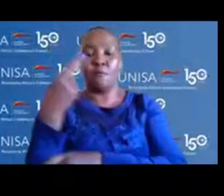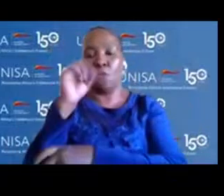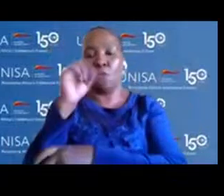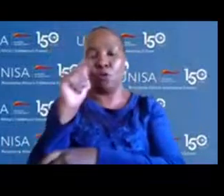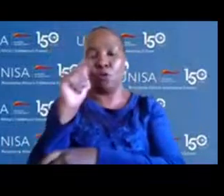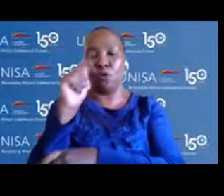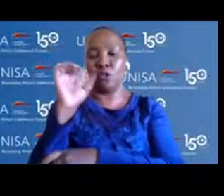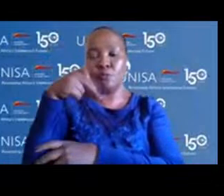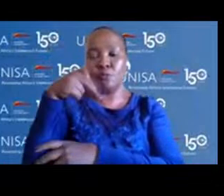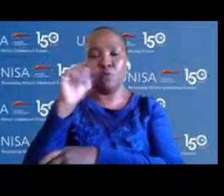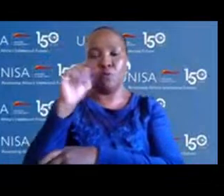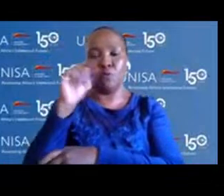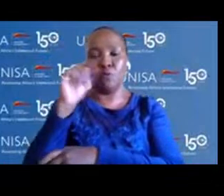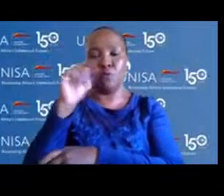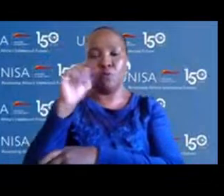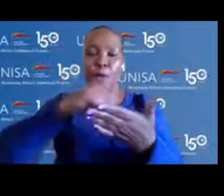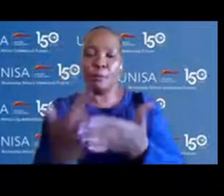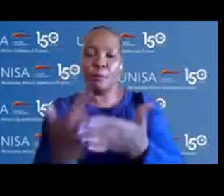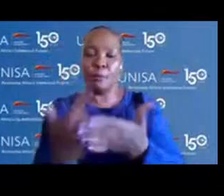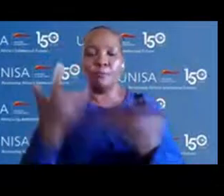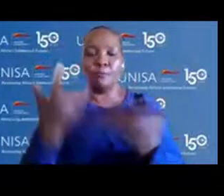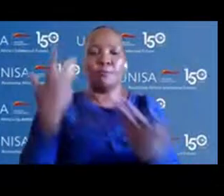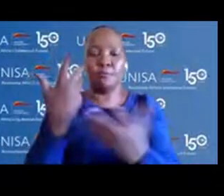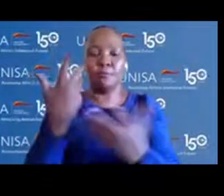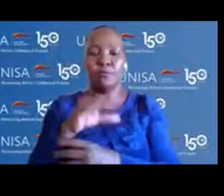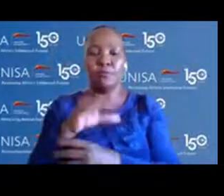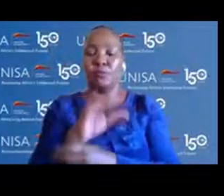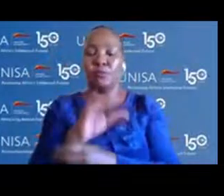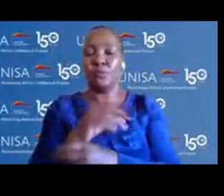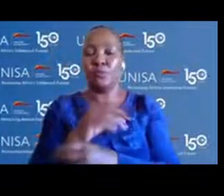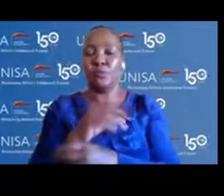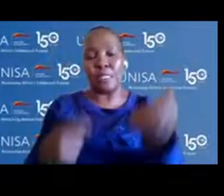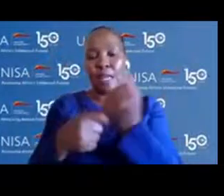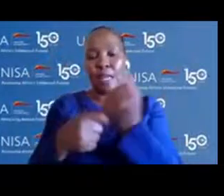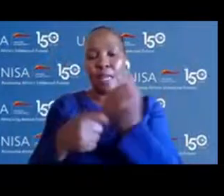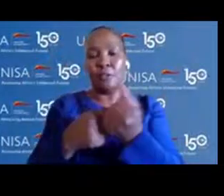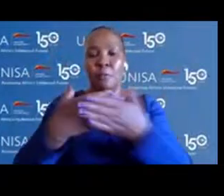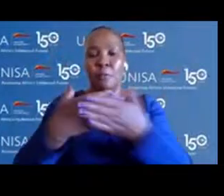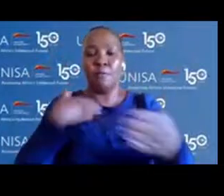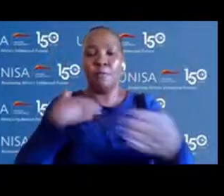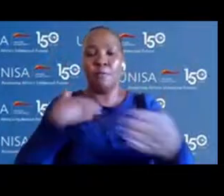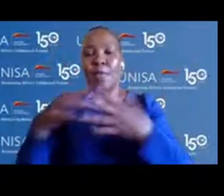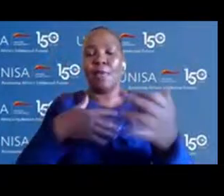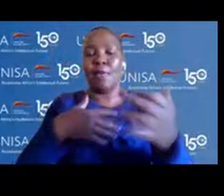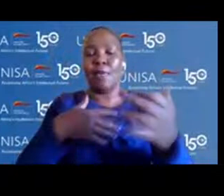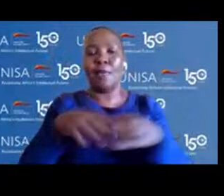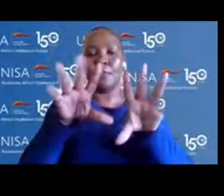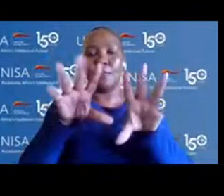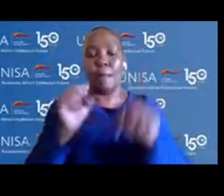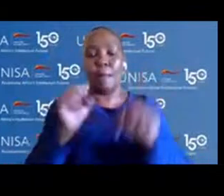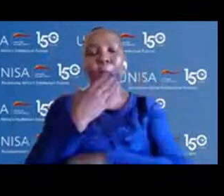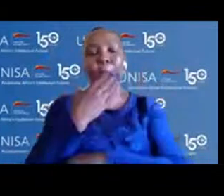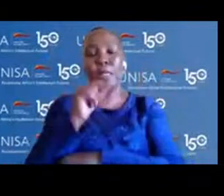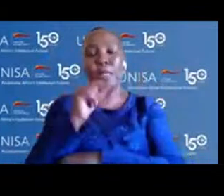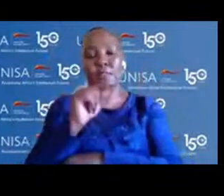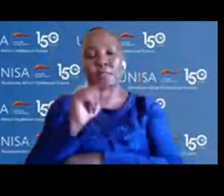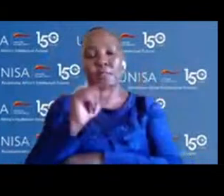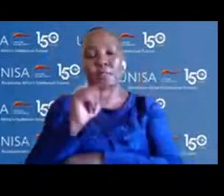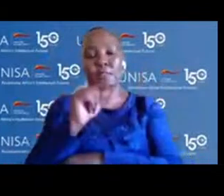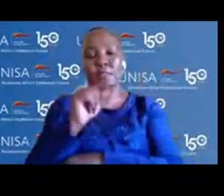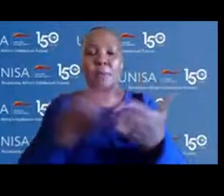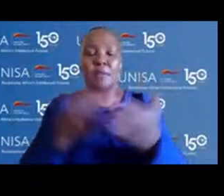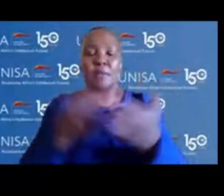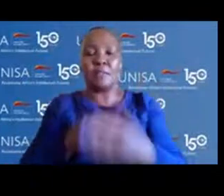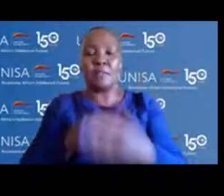should, which should be charged fully before any exams, right? So please make sure that you prepare in